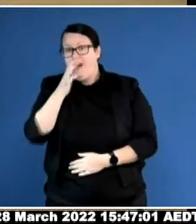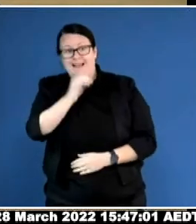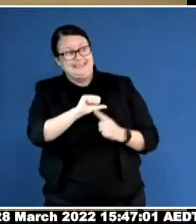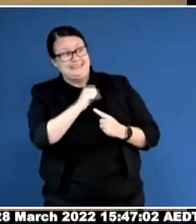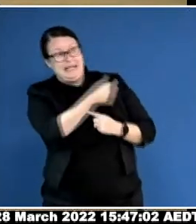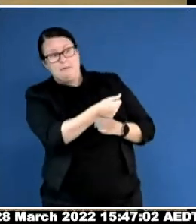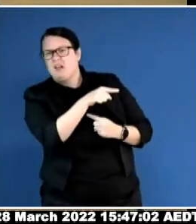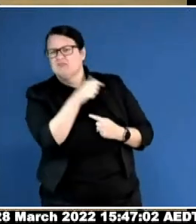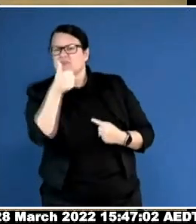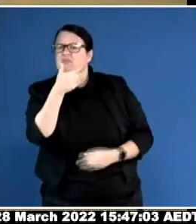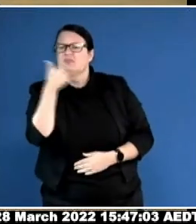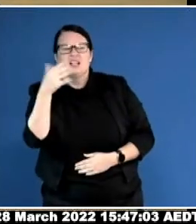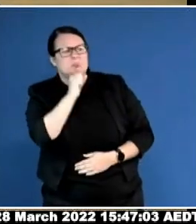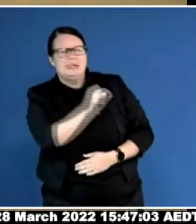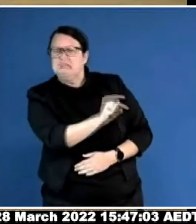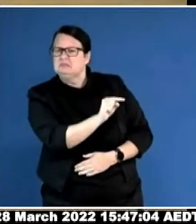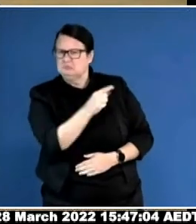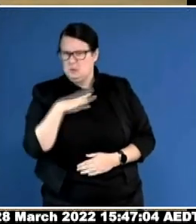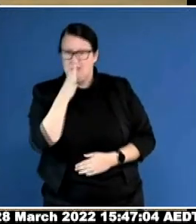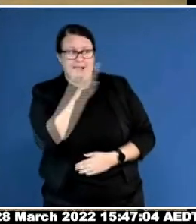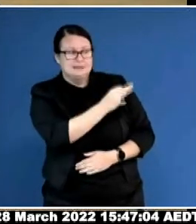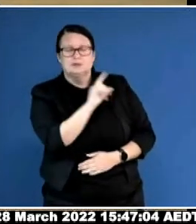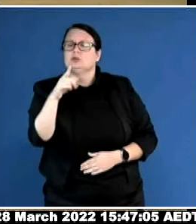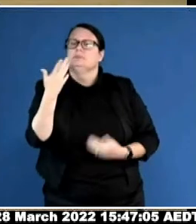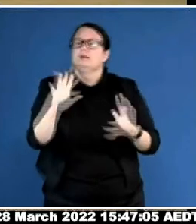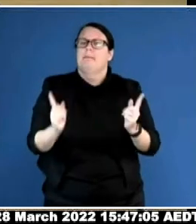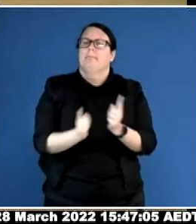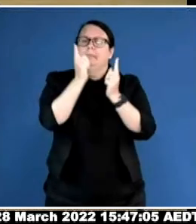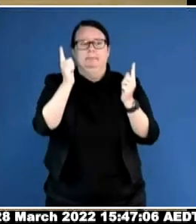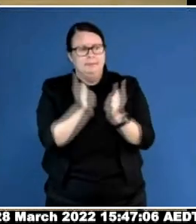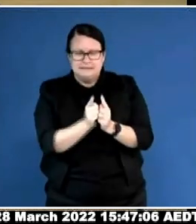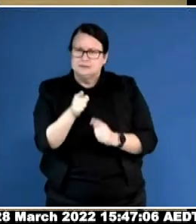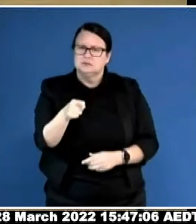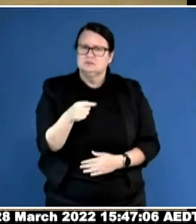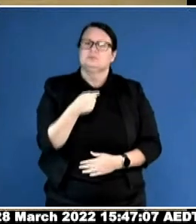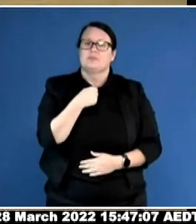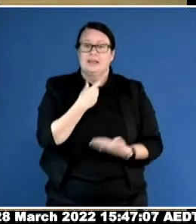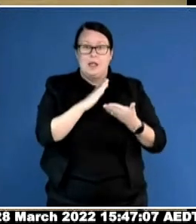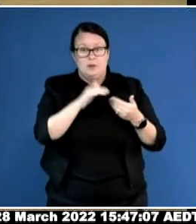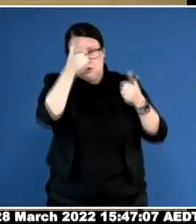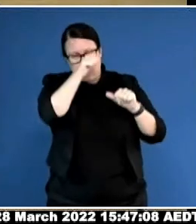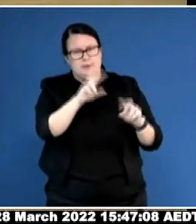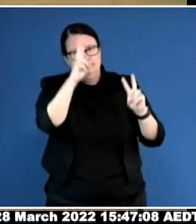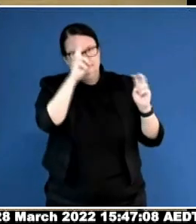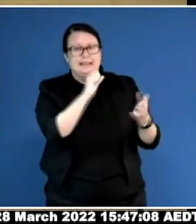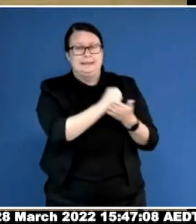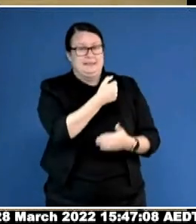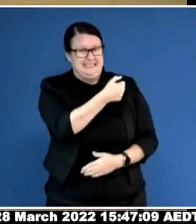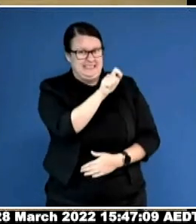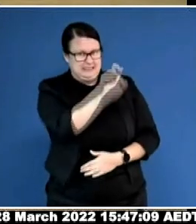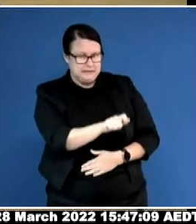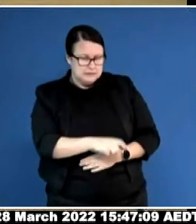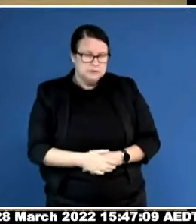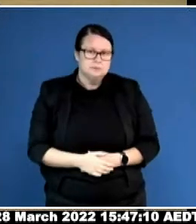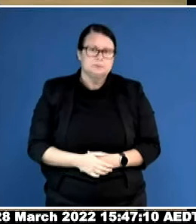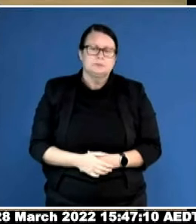man next door? He seems like a nice guy." She'd bumped into him earlier, so that's how we got to know person six. As we